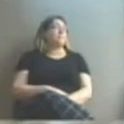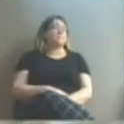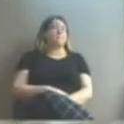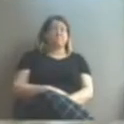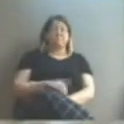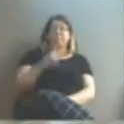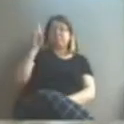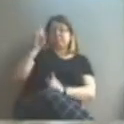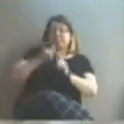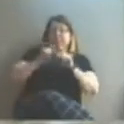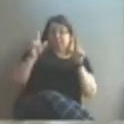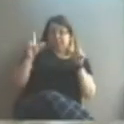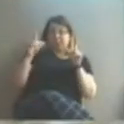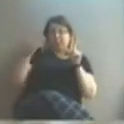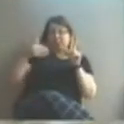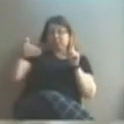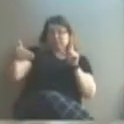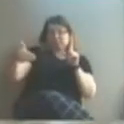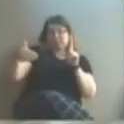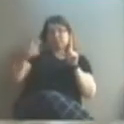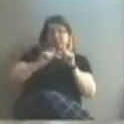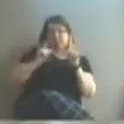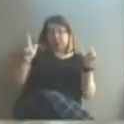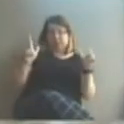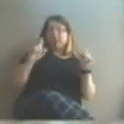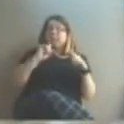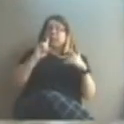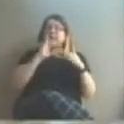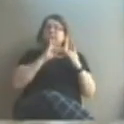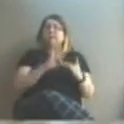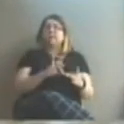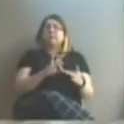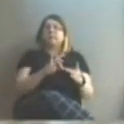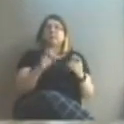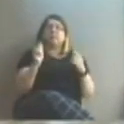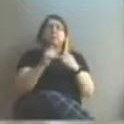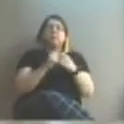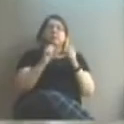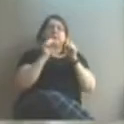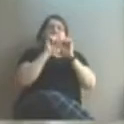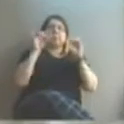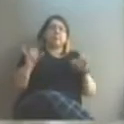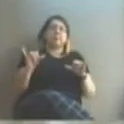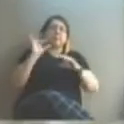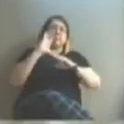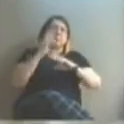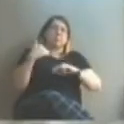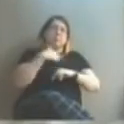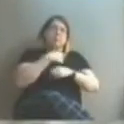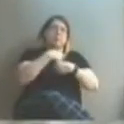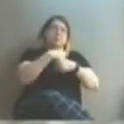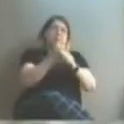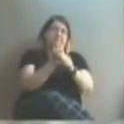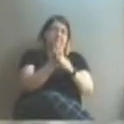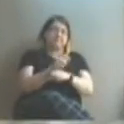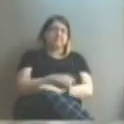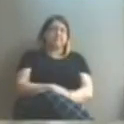slide and the next few slides really have to do with the systems culture that we're creating.